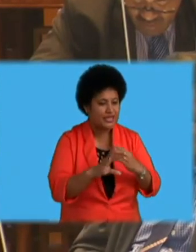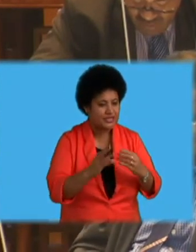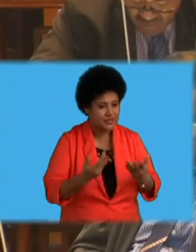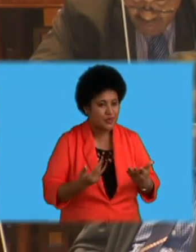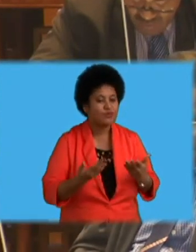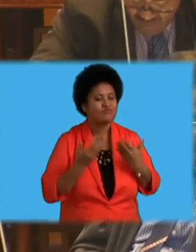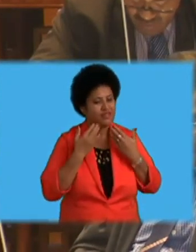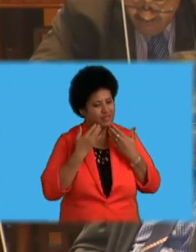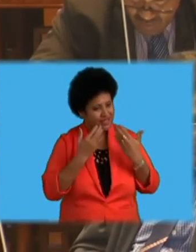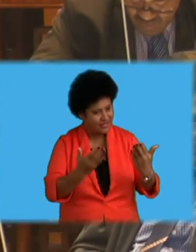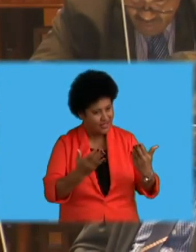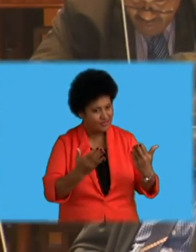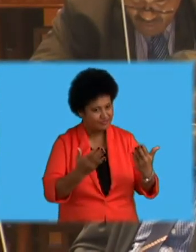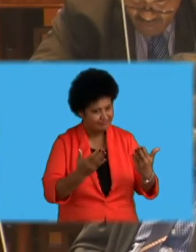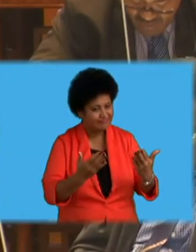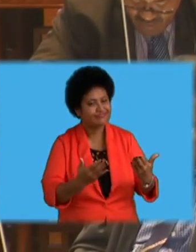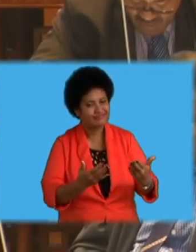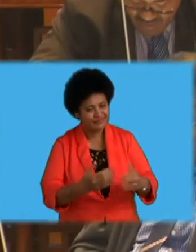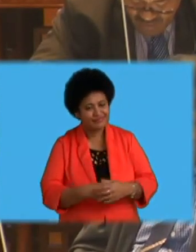credit where it is due.